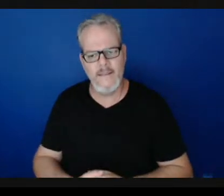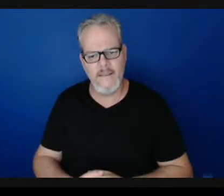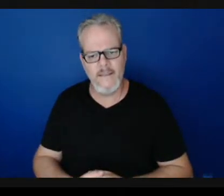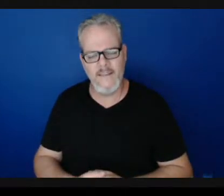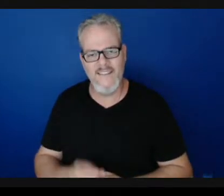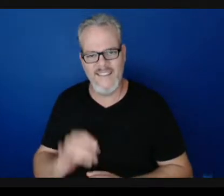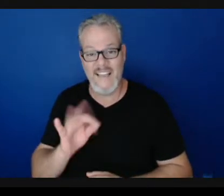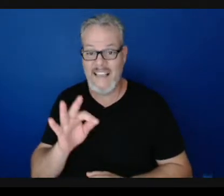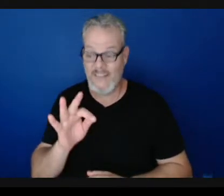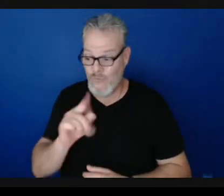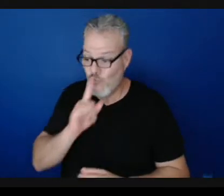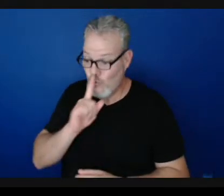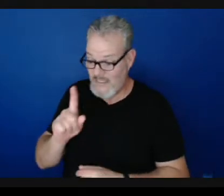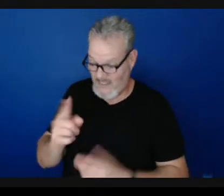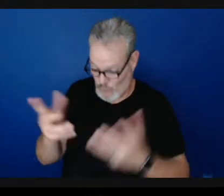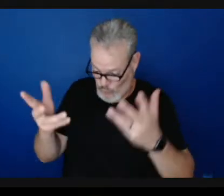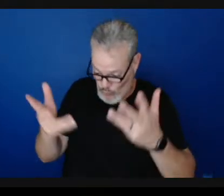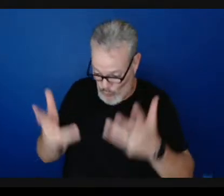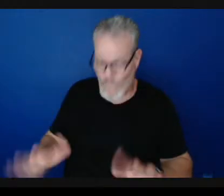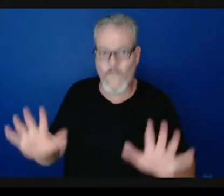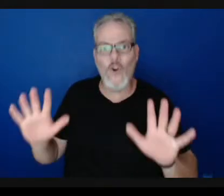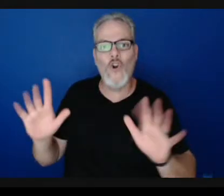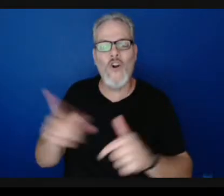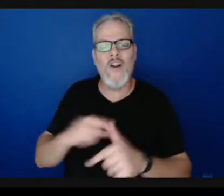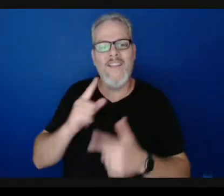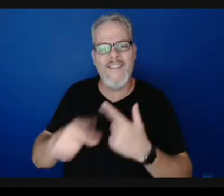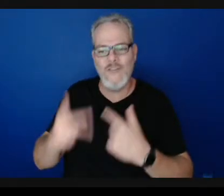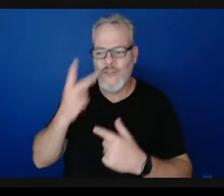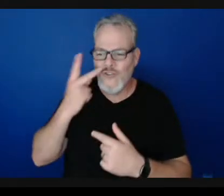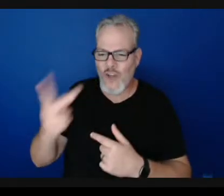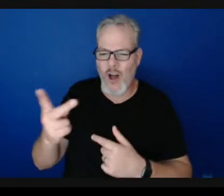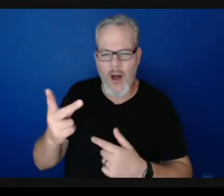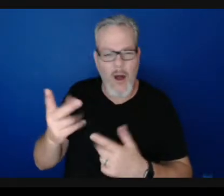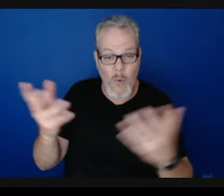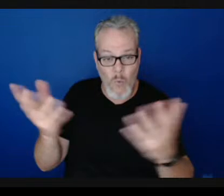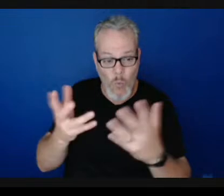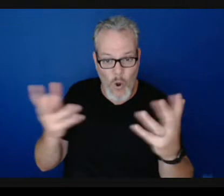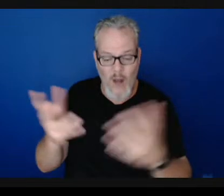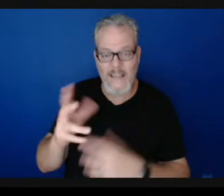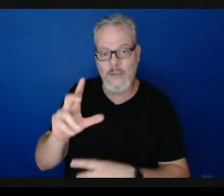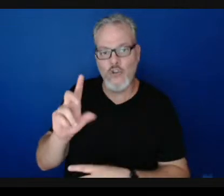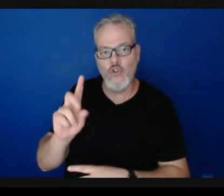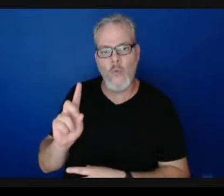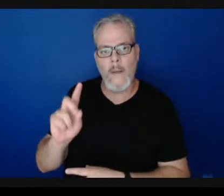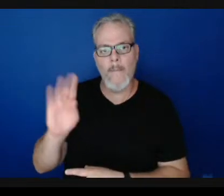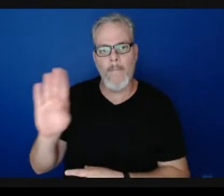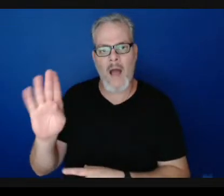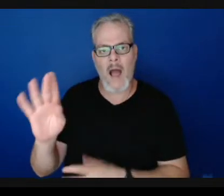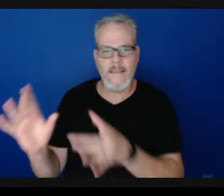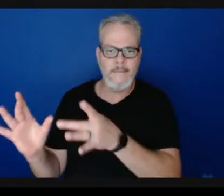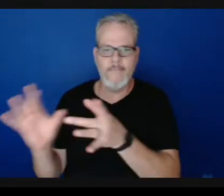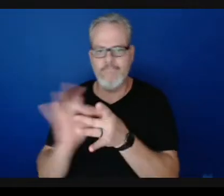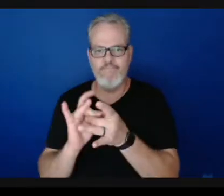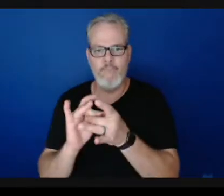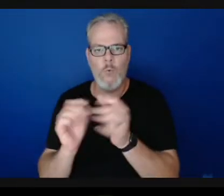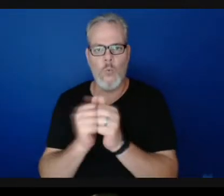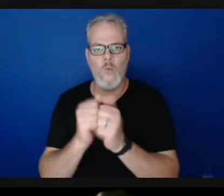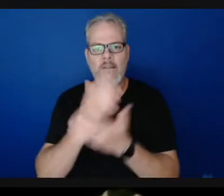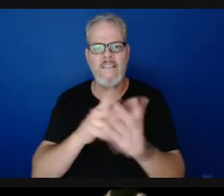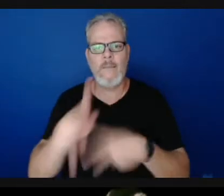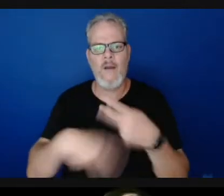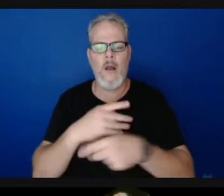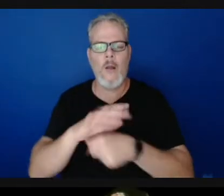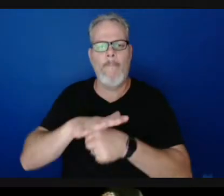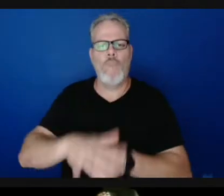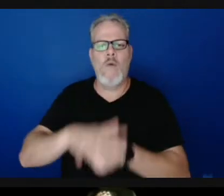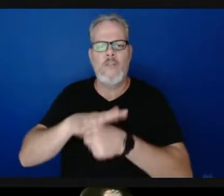over and lava was going back in. But what you're seeing is that the drain back is paired with something pressurizing from below at the same time. It's